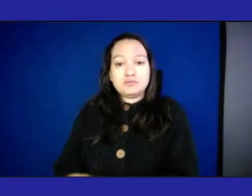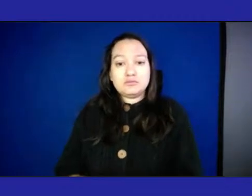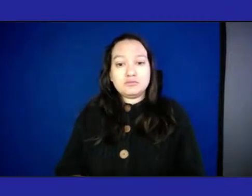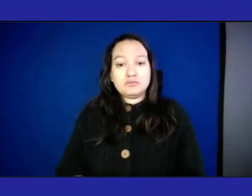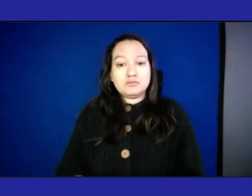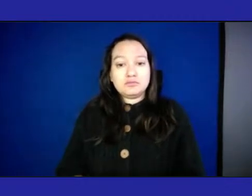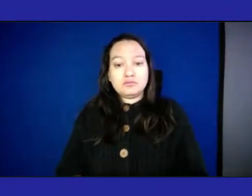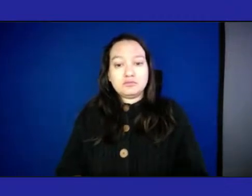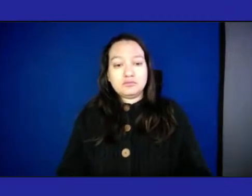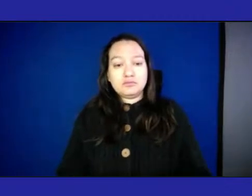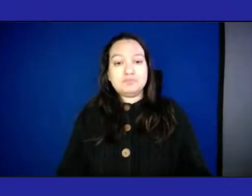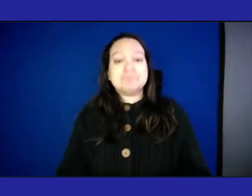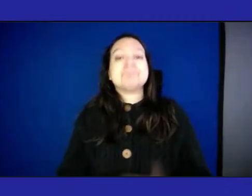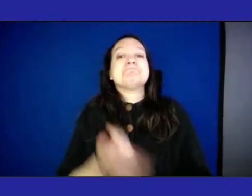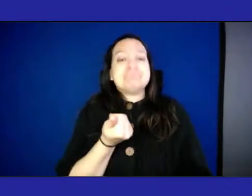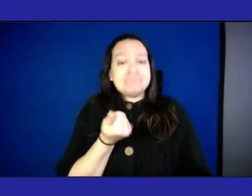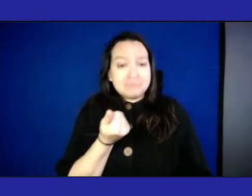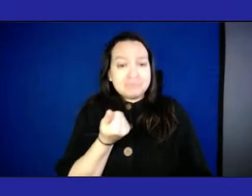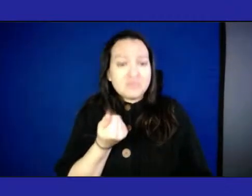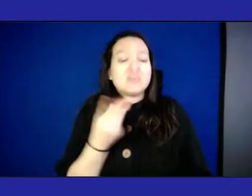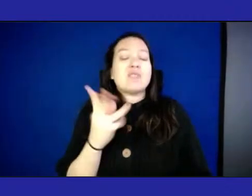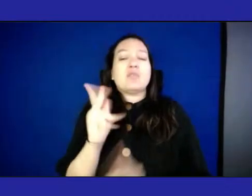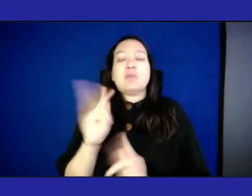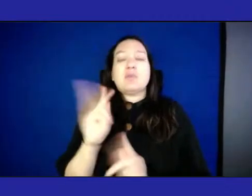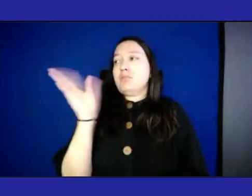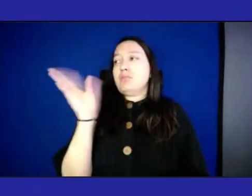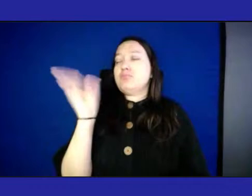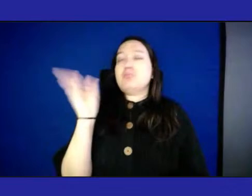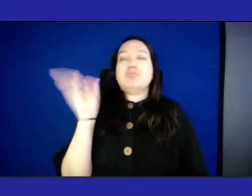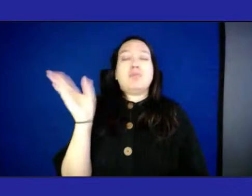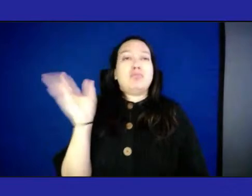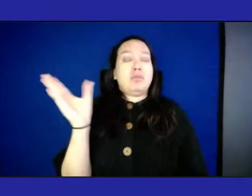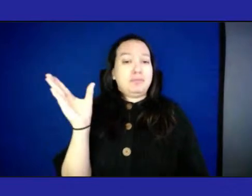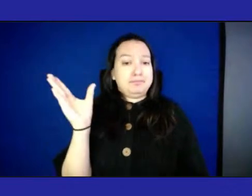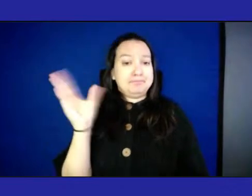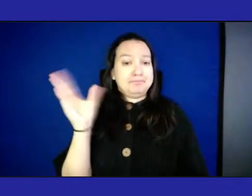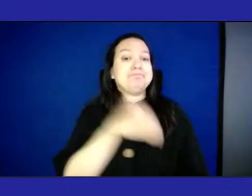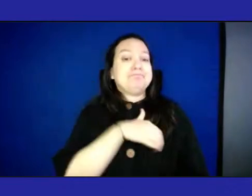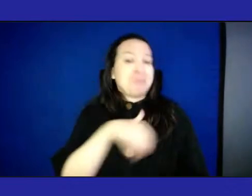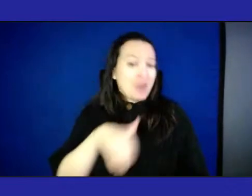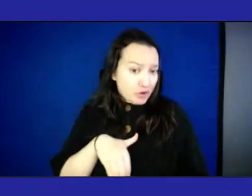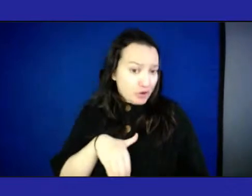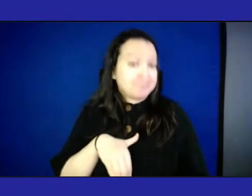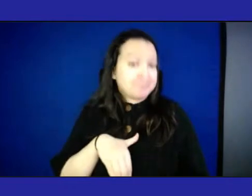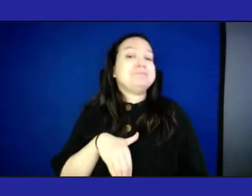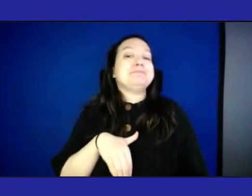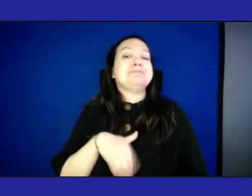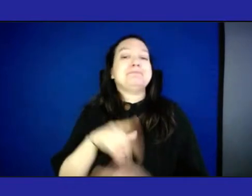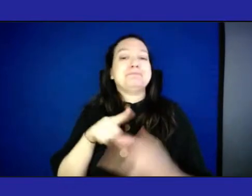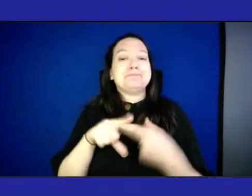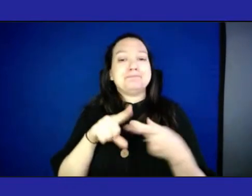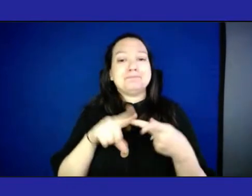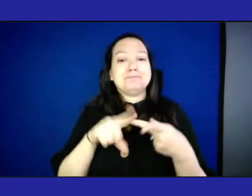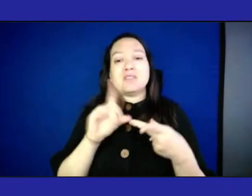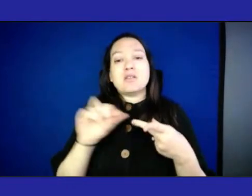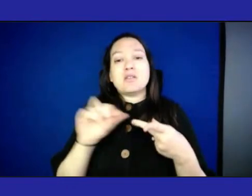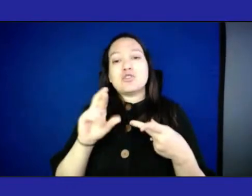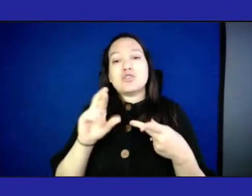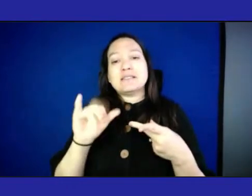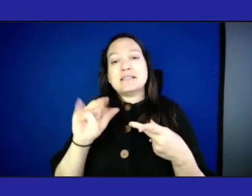There were several people who spoke, including deputy mayors, Dr. Sinias, and one of our residents